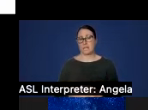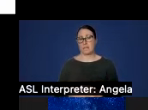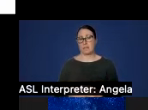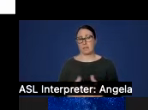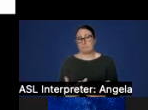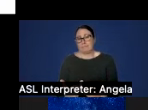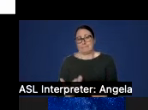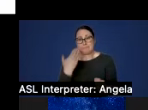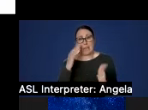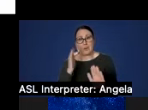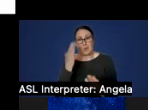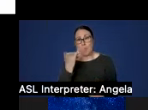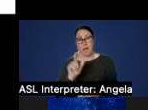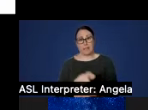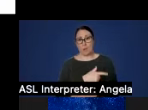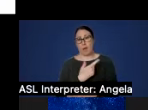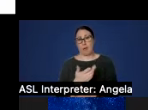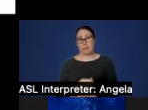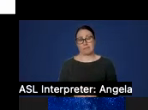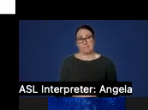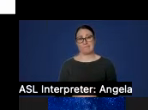I don't know why it takes so long.